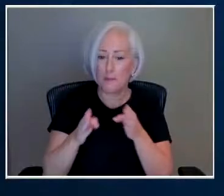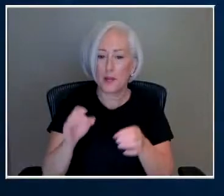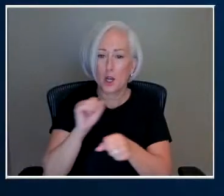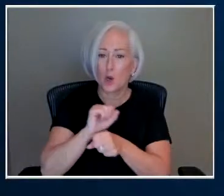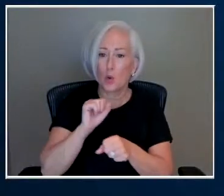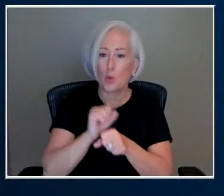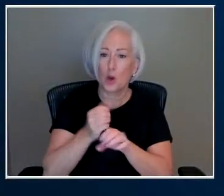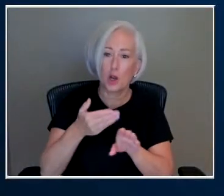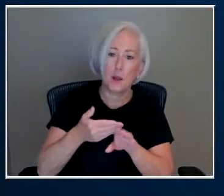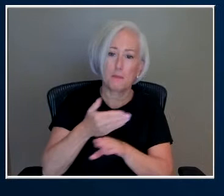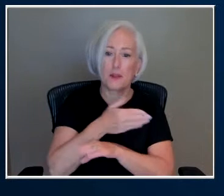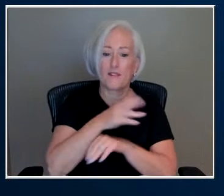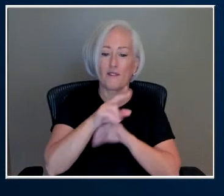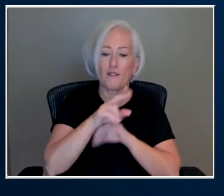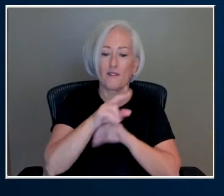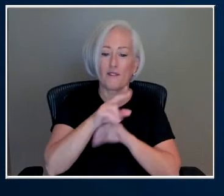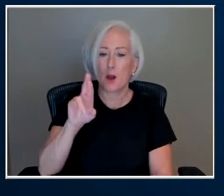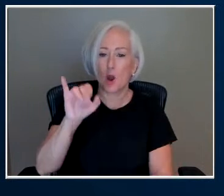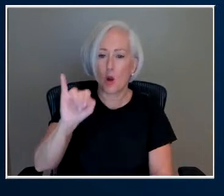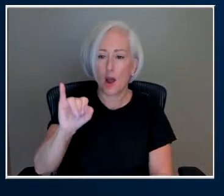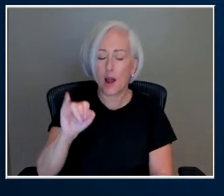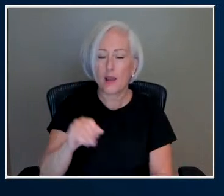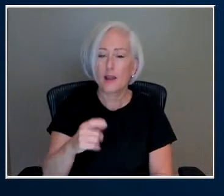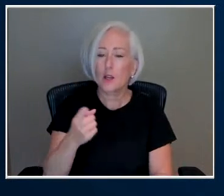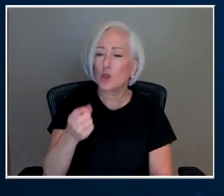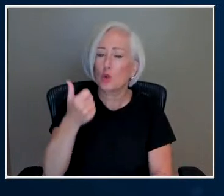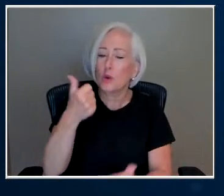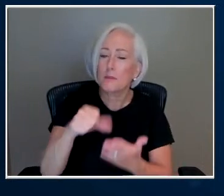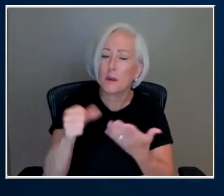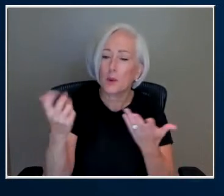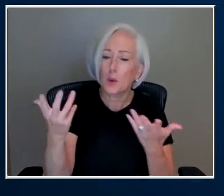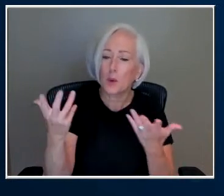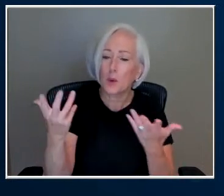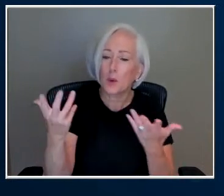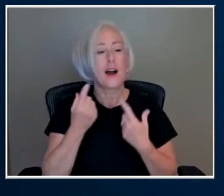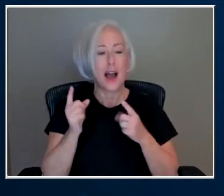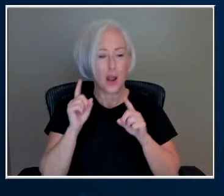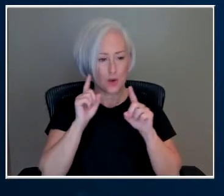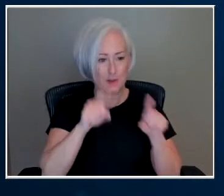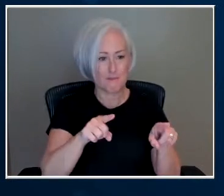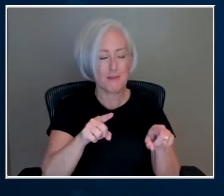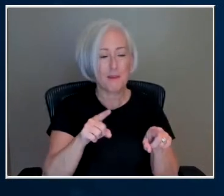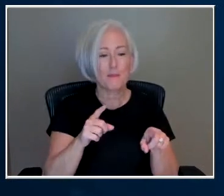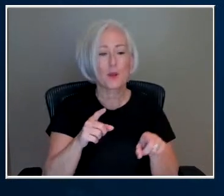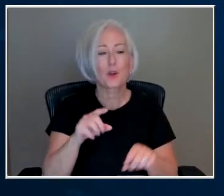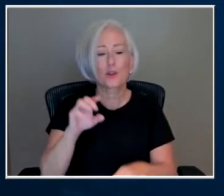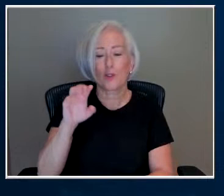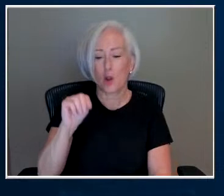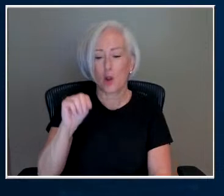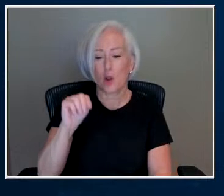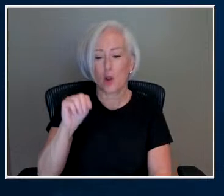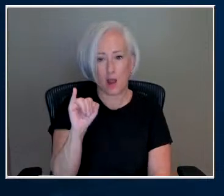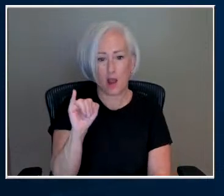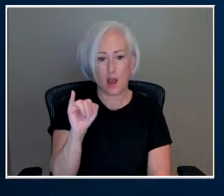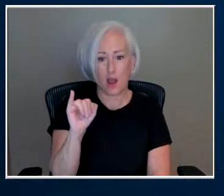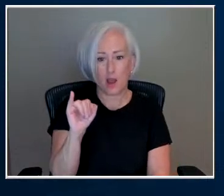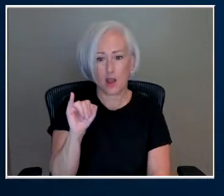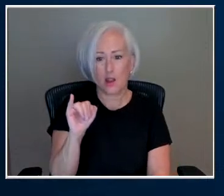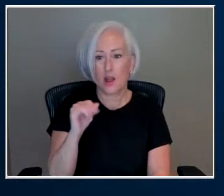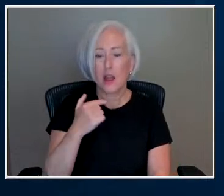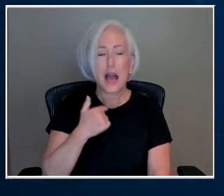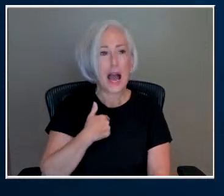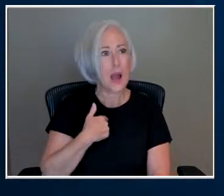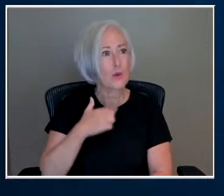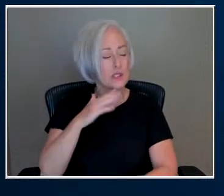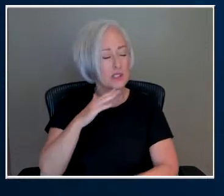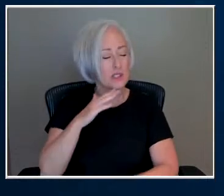Carlene? I remember going to the MRI, and I was so comfortable, I think